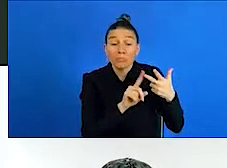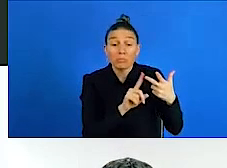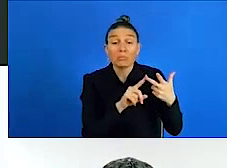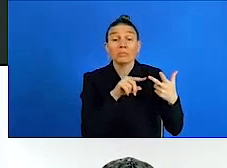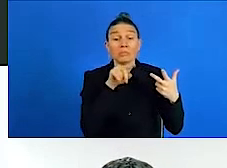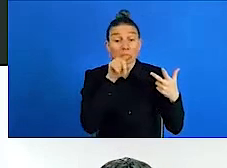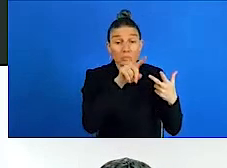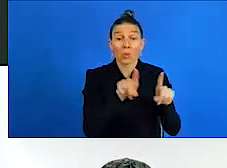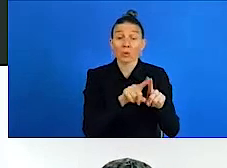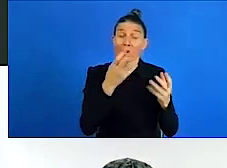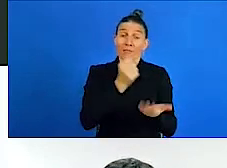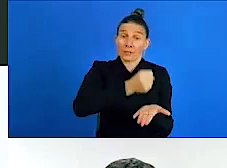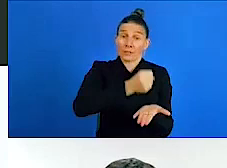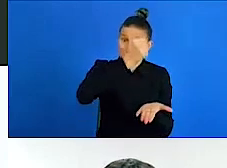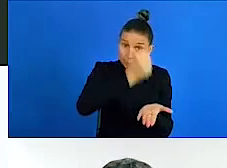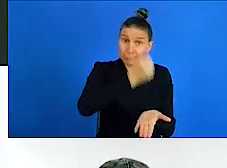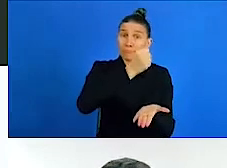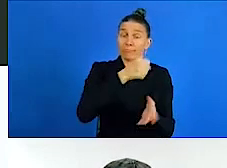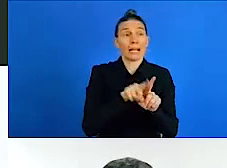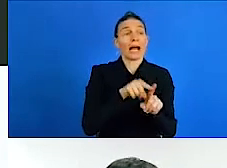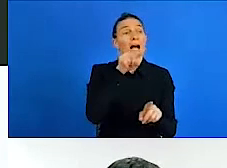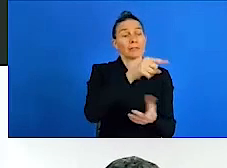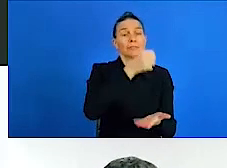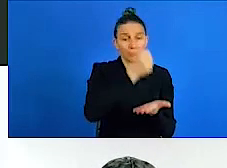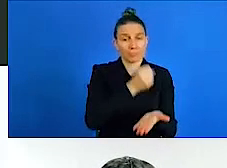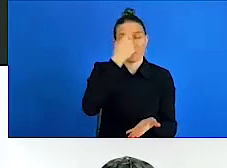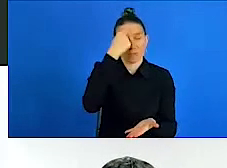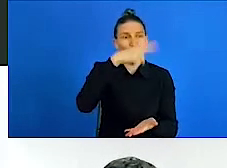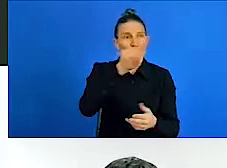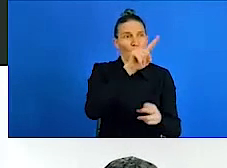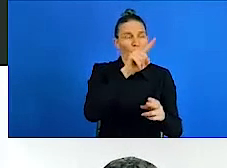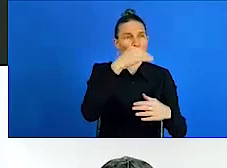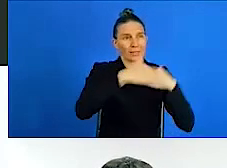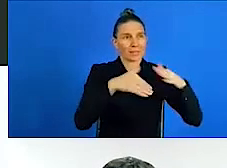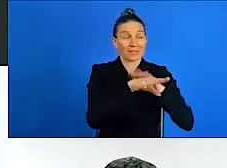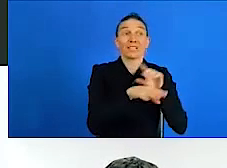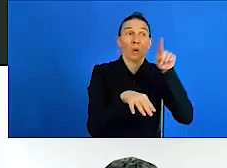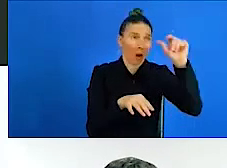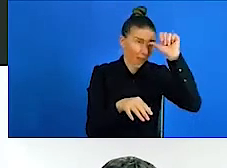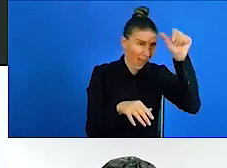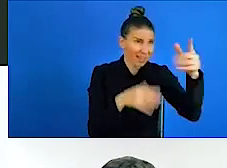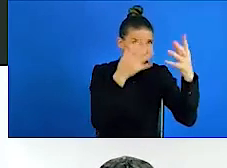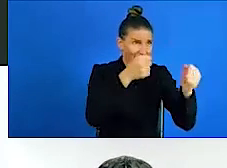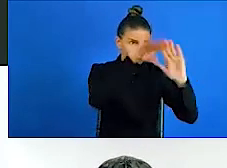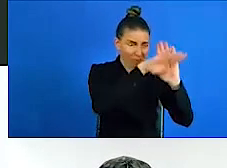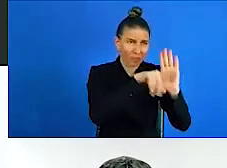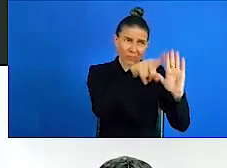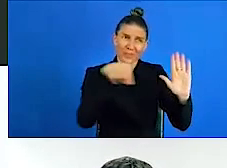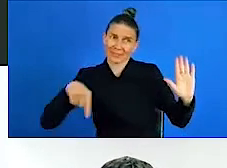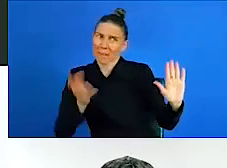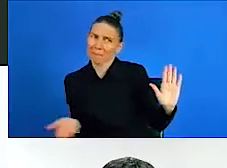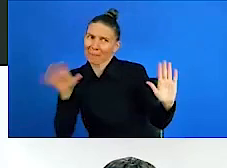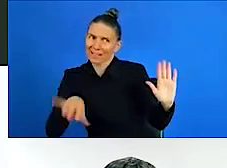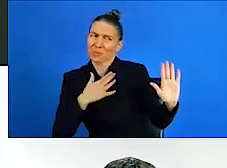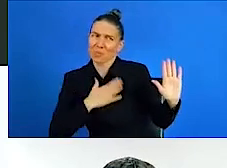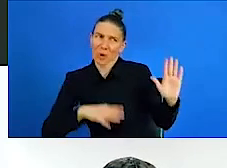practices, I think, and something that we may want to try to replicate in Bangladesh moving forward. So we'll see. So yes, thank you very